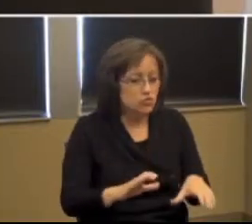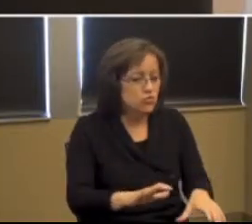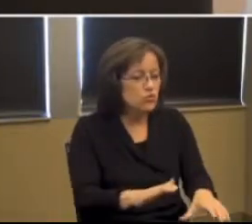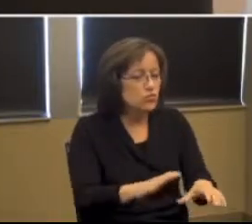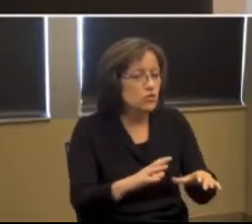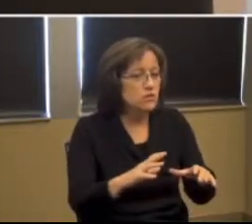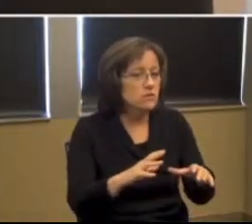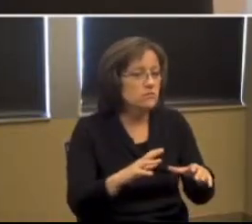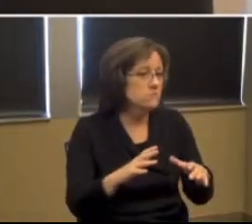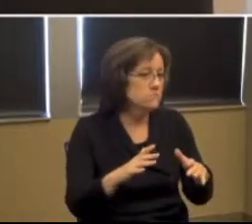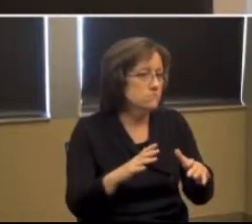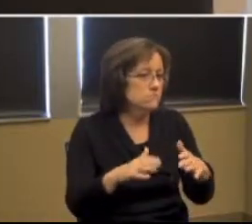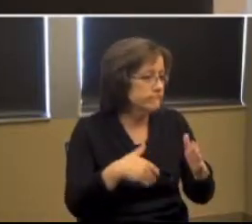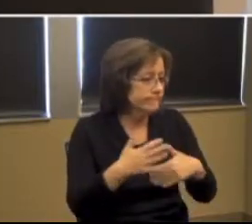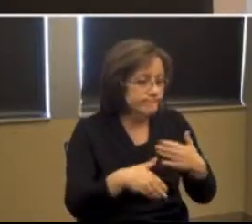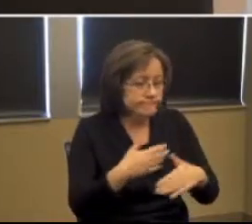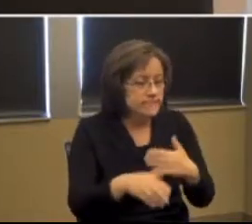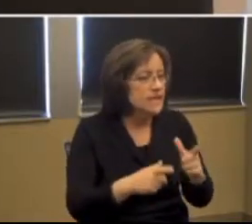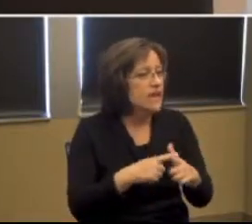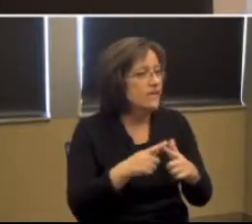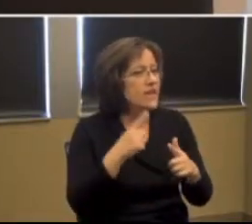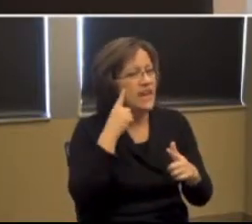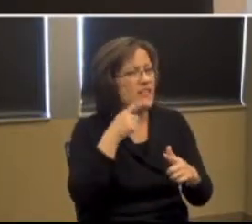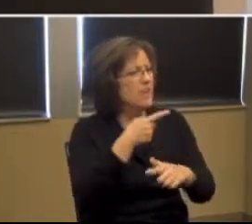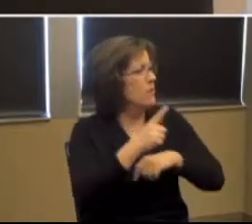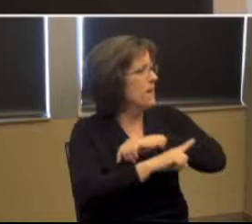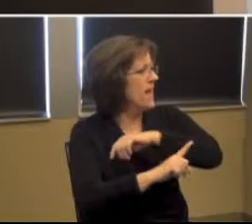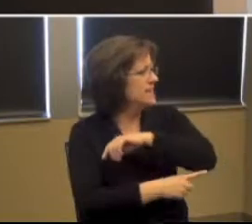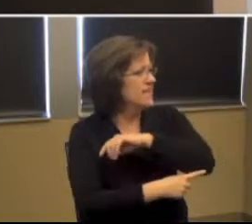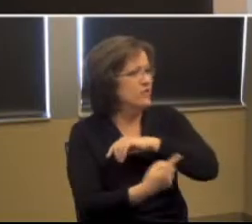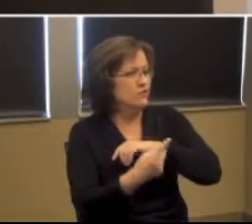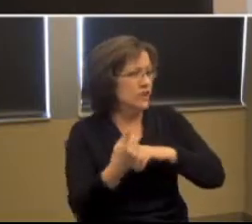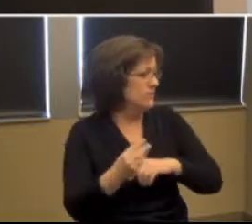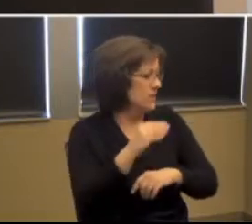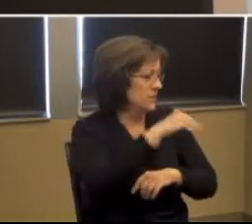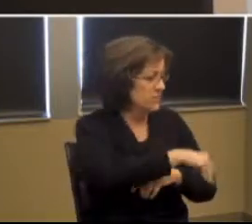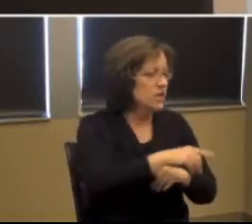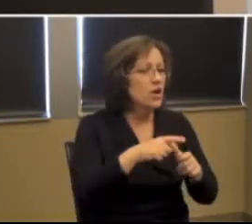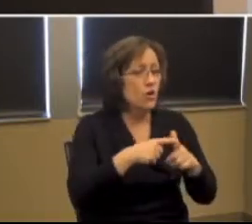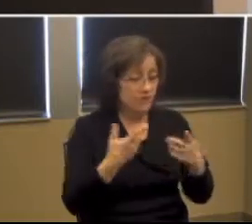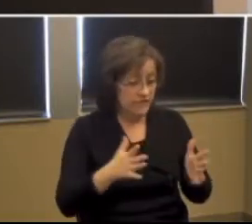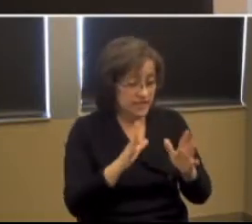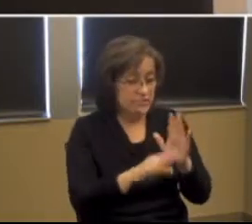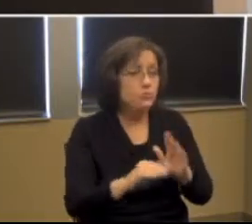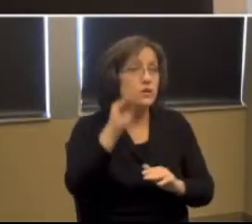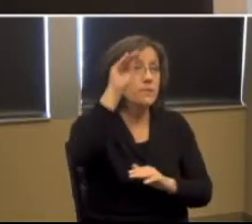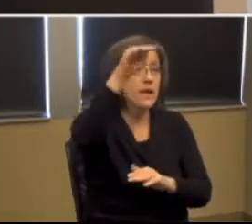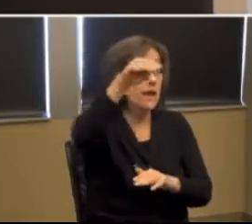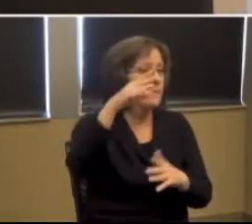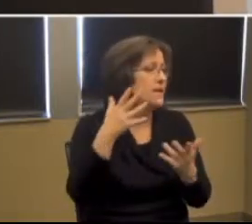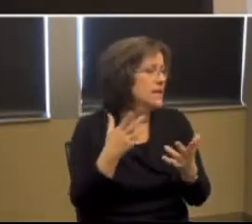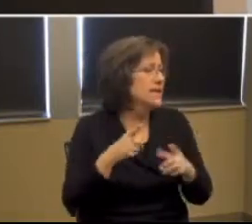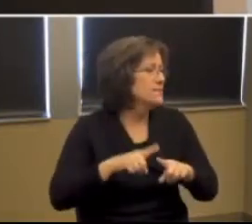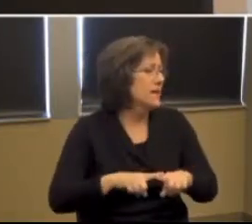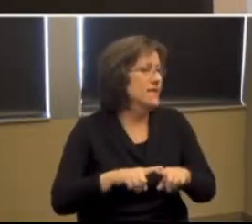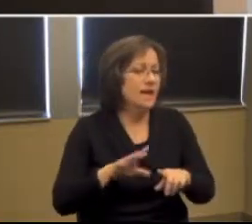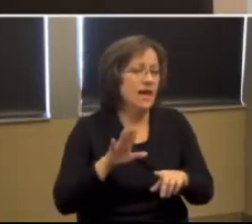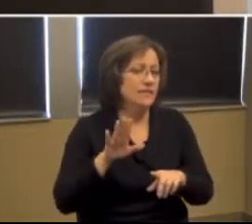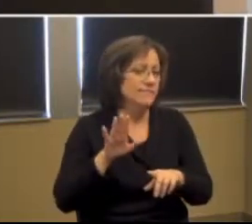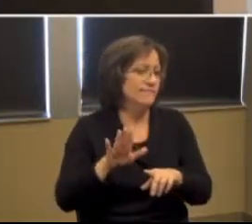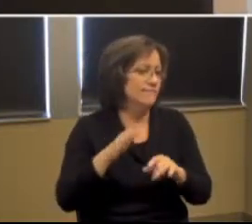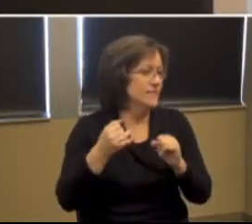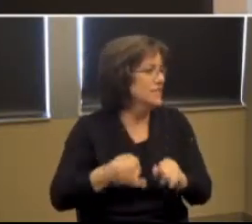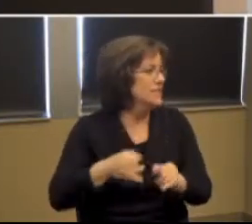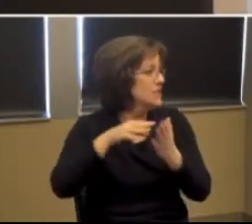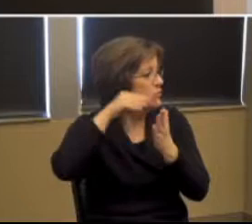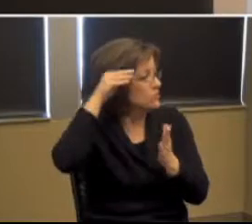their activity, and then I think there was a basket that they would put it in, or sometimes they'll just put it back up when it's finished. It's based on your students' needs. And